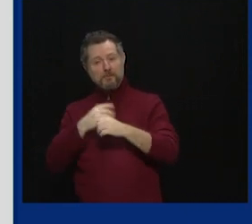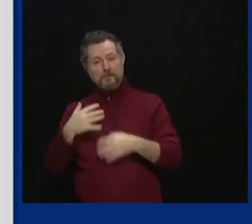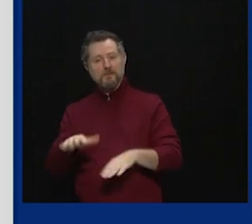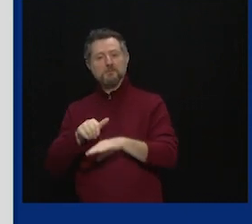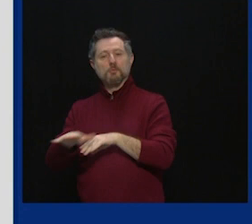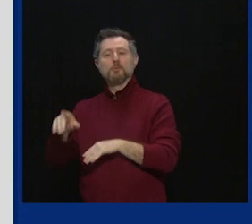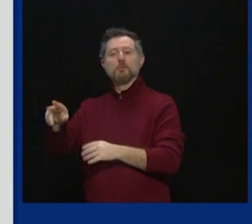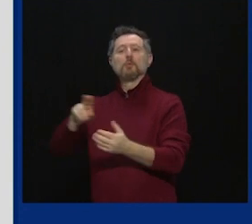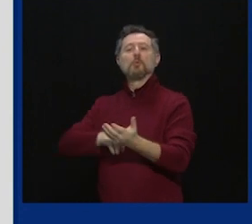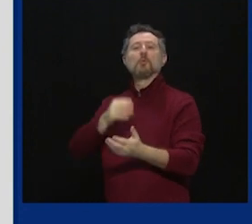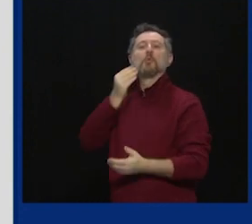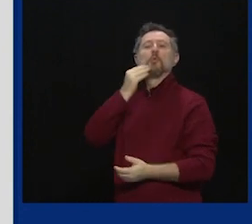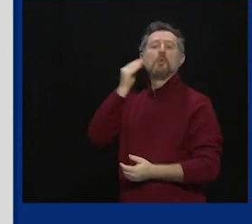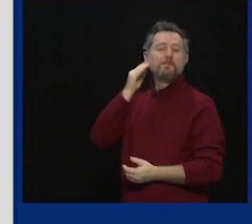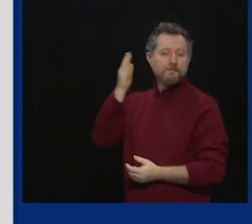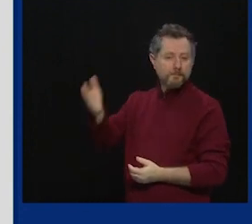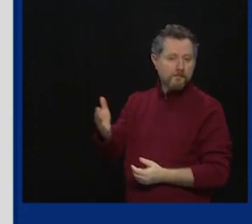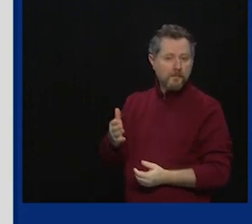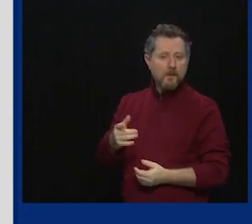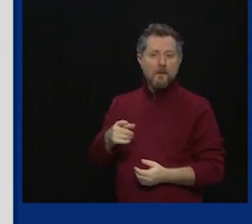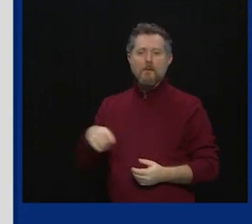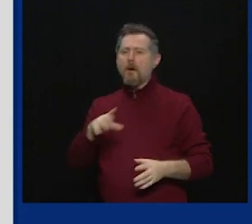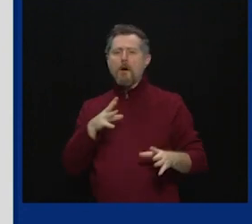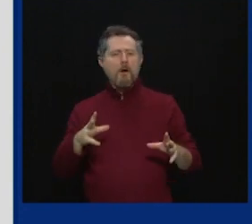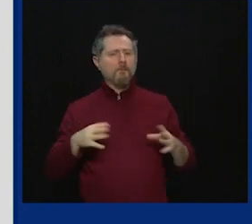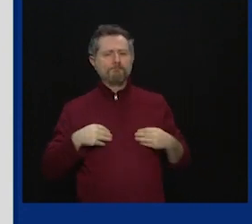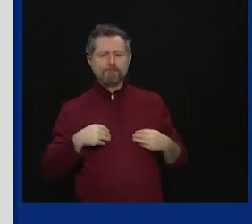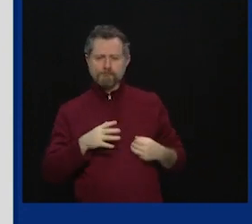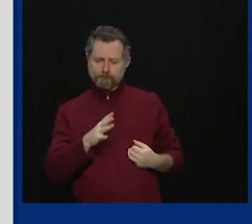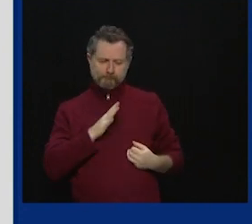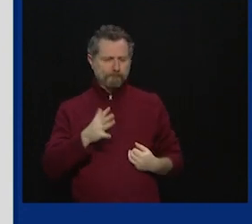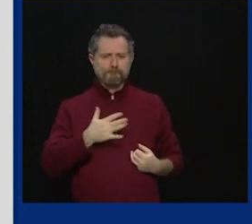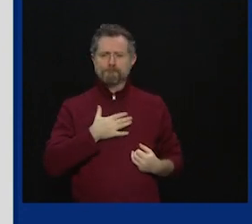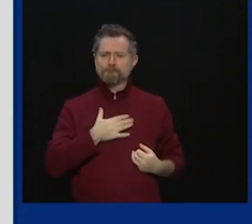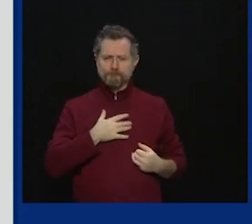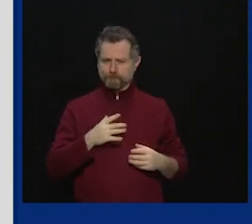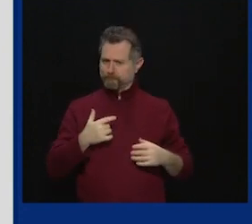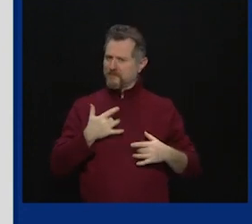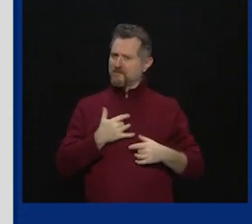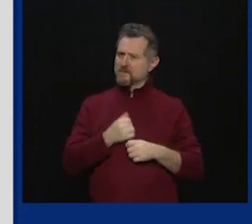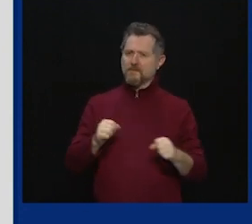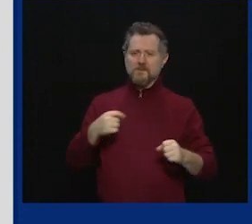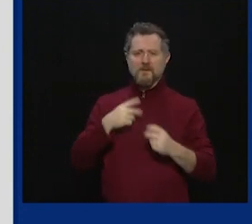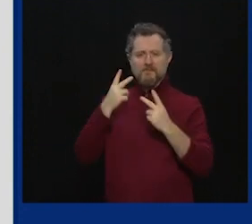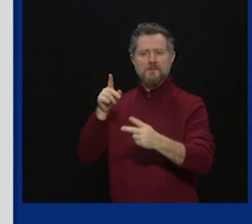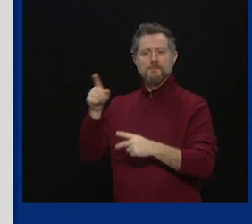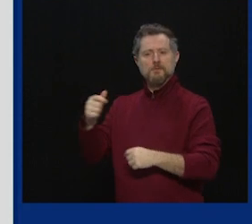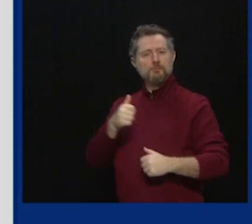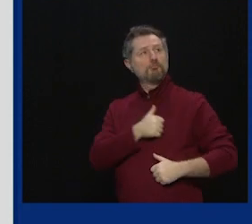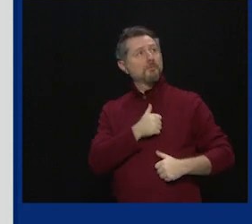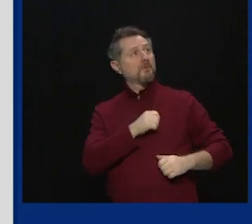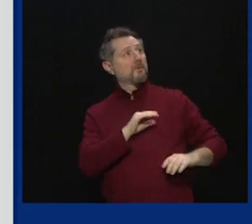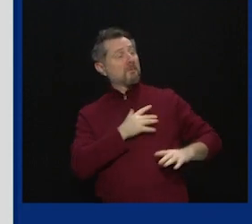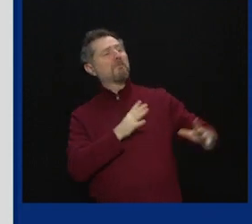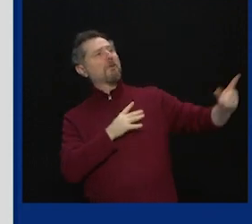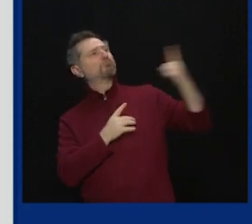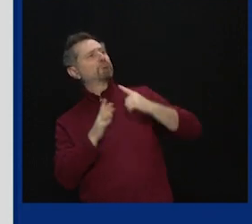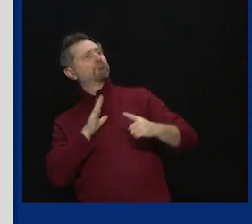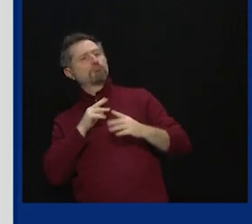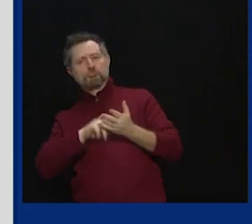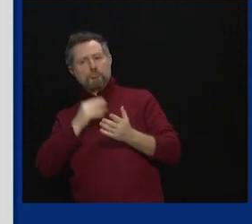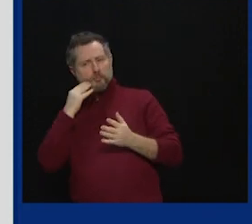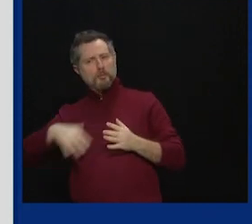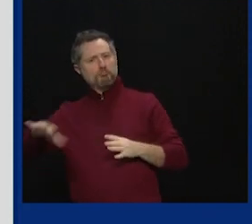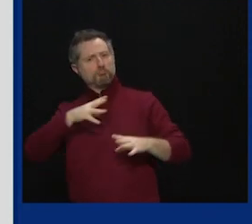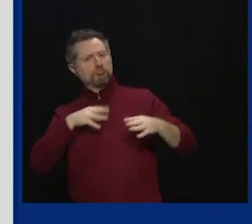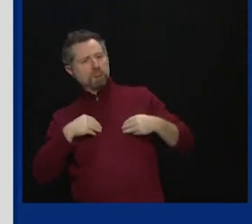They've been embraced. Everybody's happy to see them. They feel safer, we're told, when they see the National Guard on site. And also just making sure that